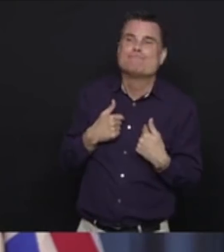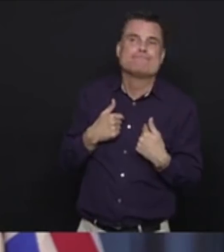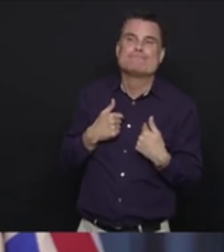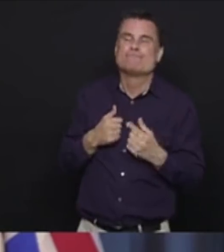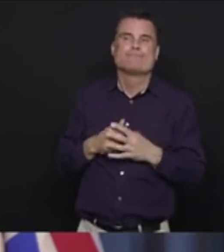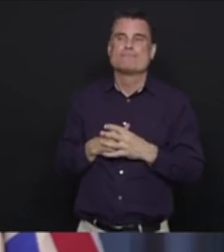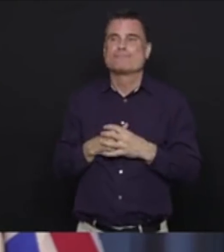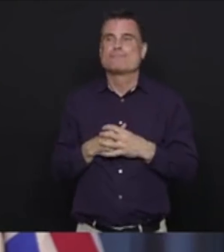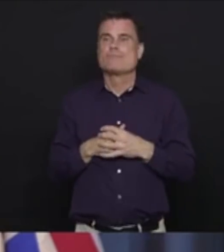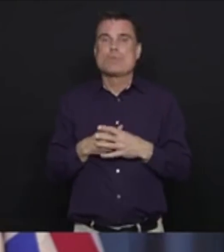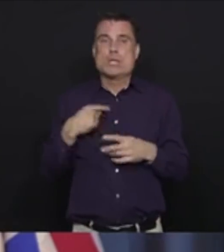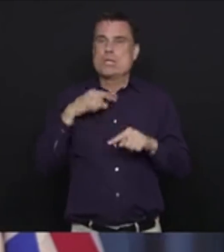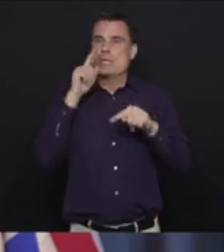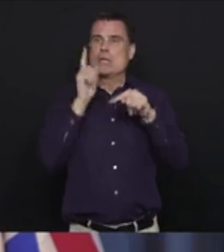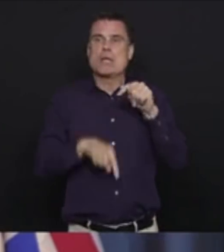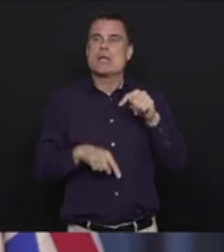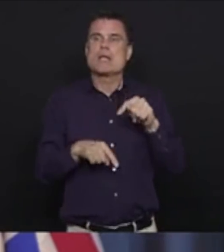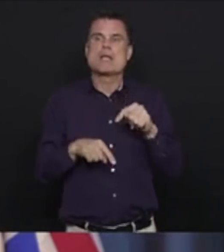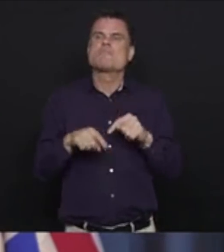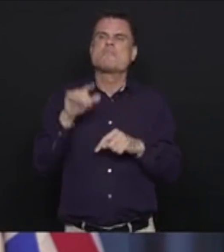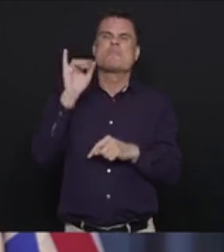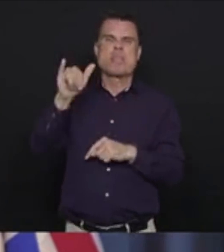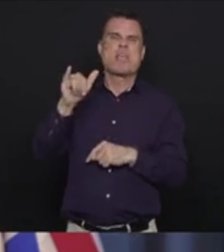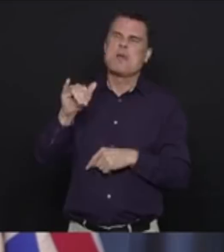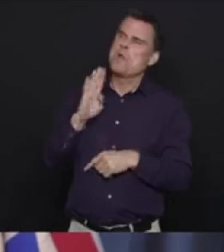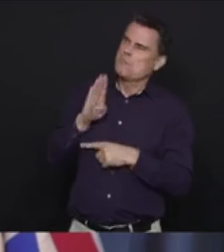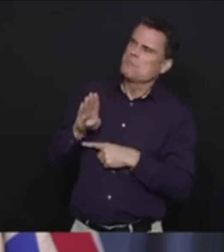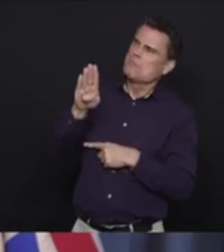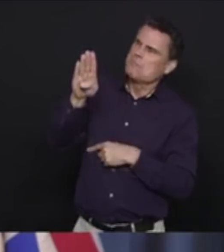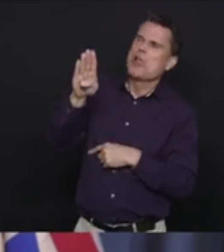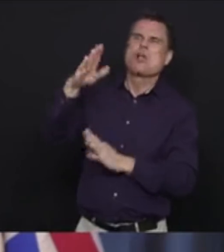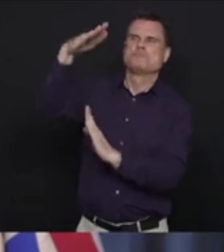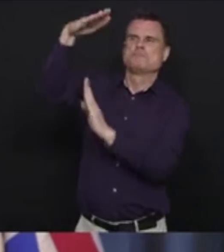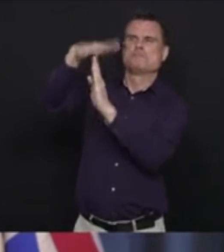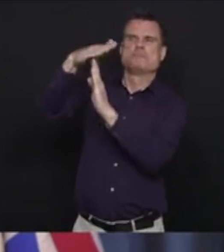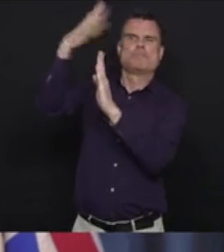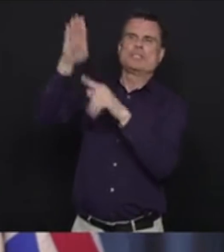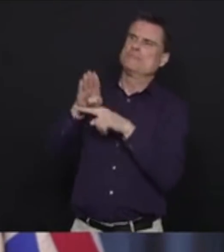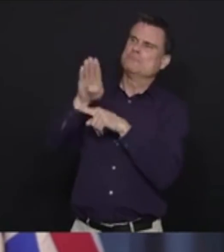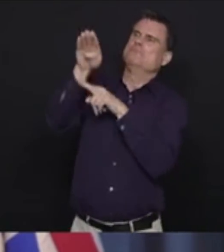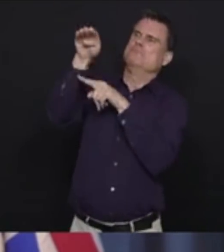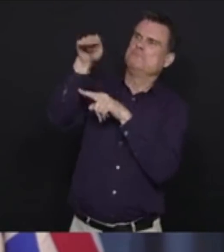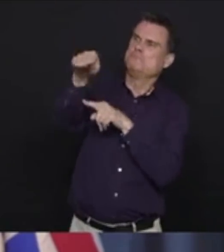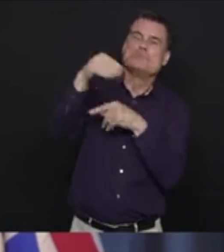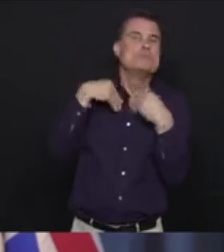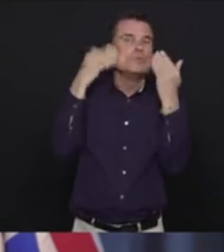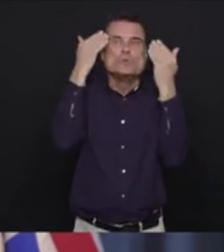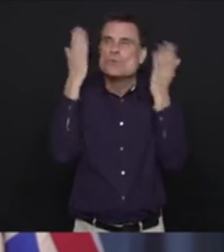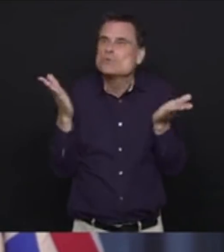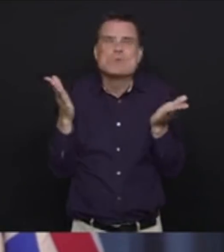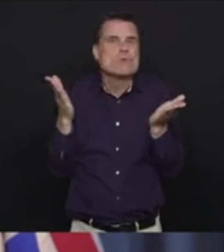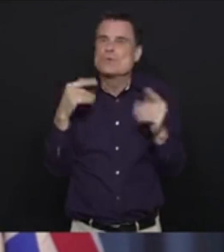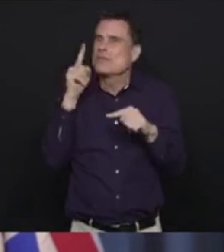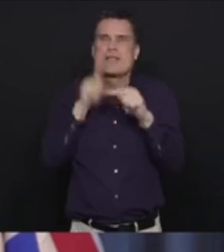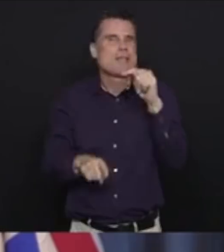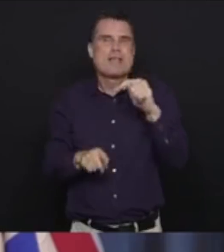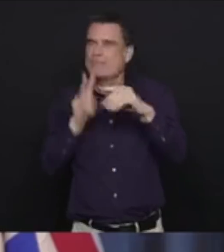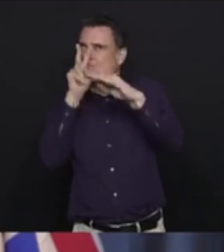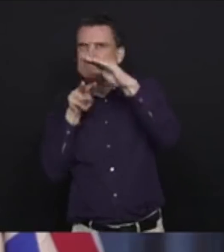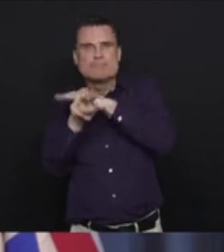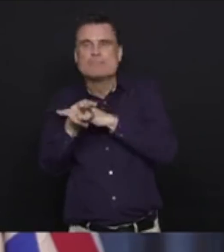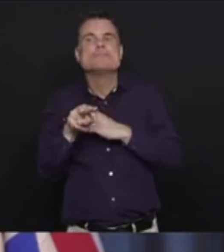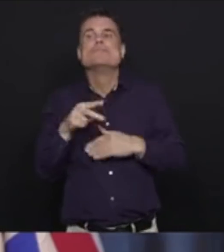and follow everything on a daily basis to see if we are flattening that curve. But really the only way to tell is